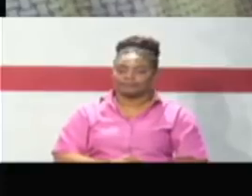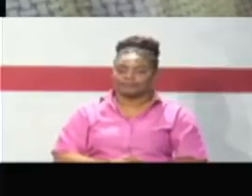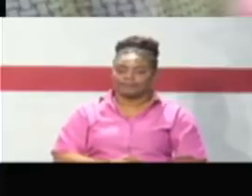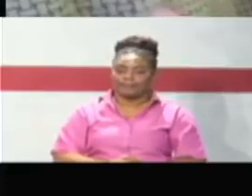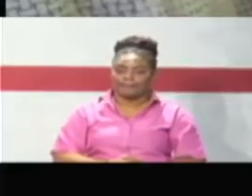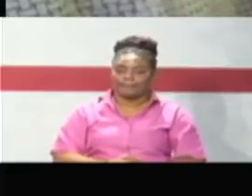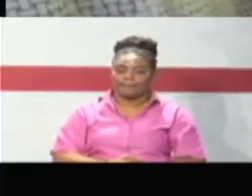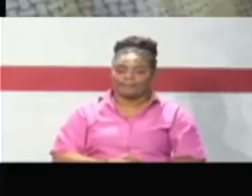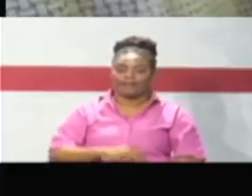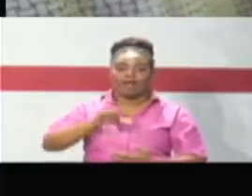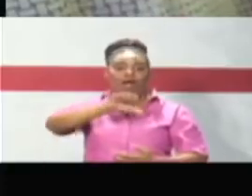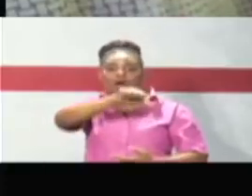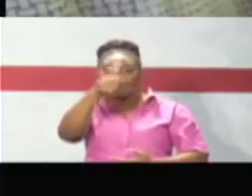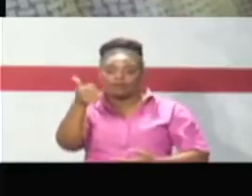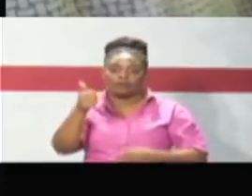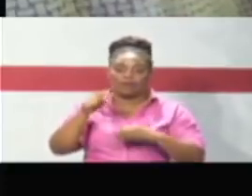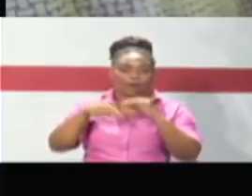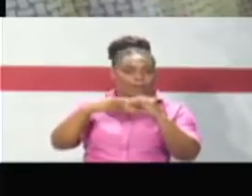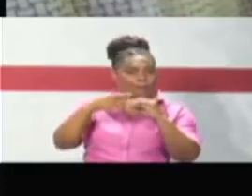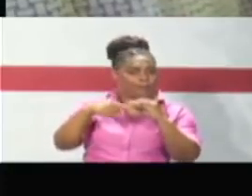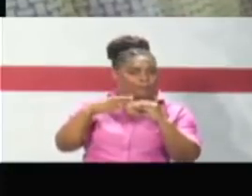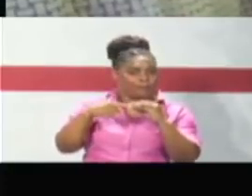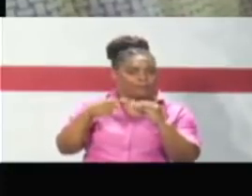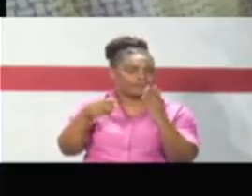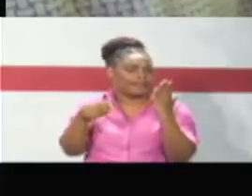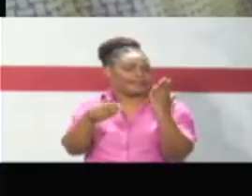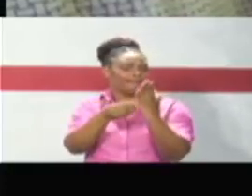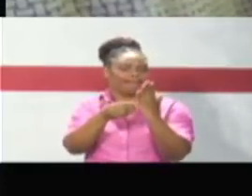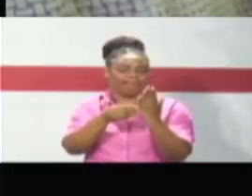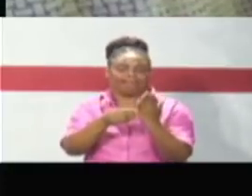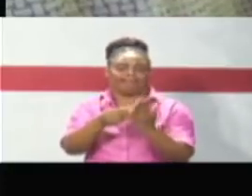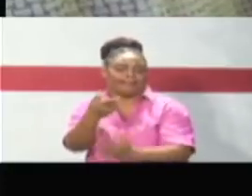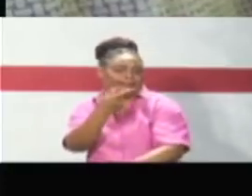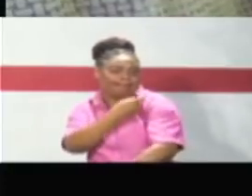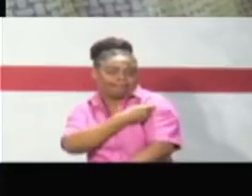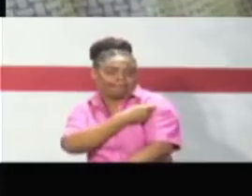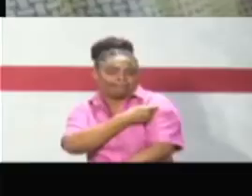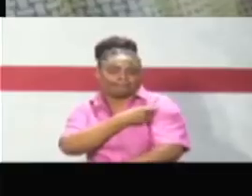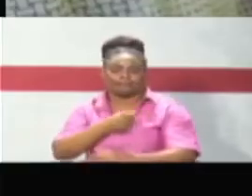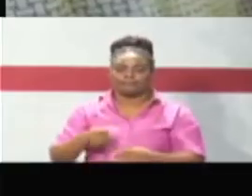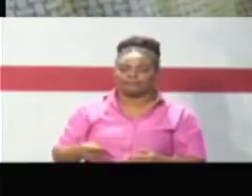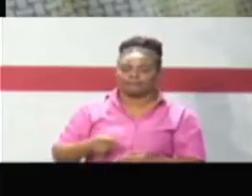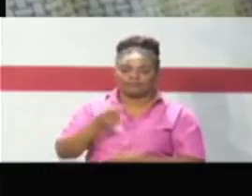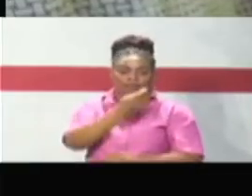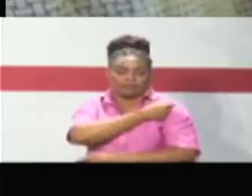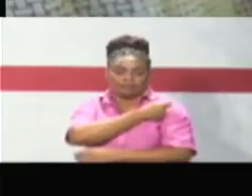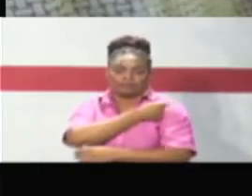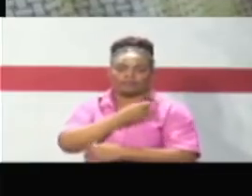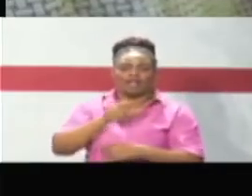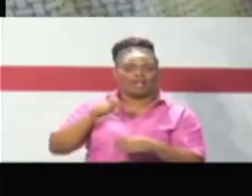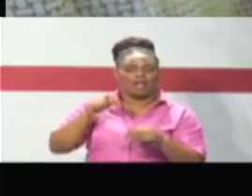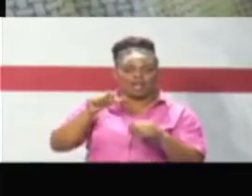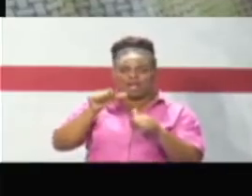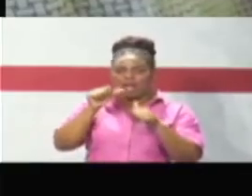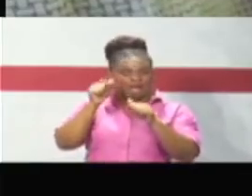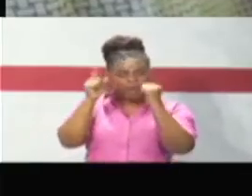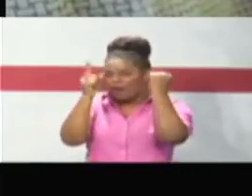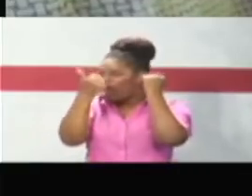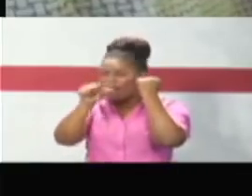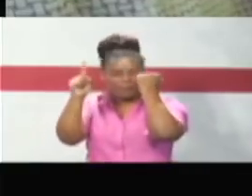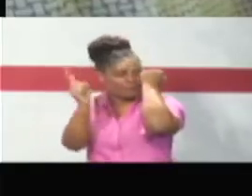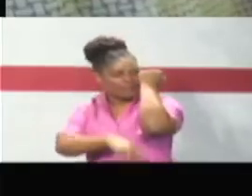extra doses, people are receiving extra doses, is there any such penalty or anything for doing something like